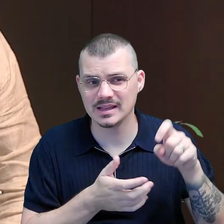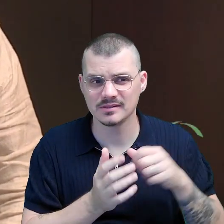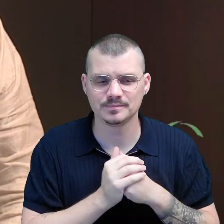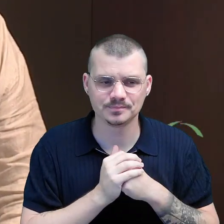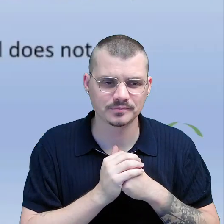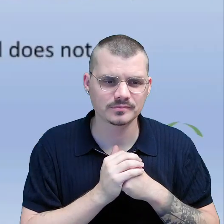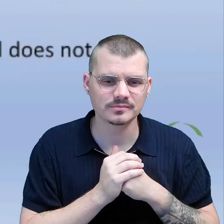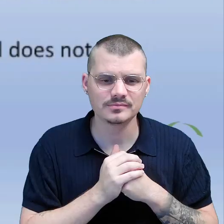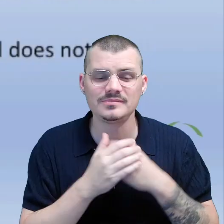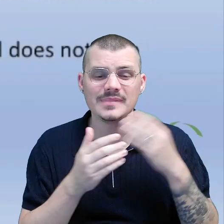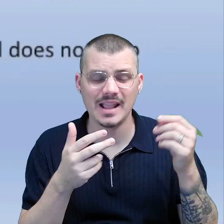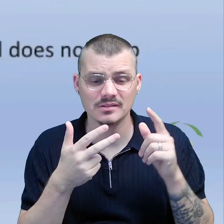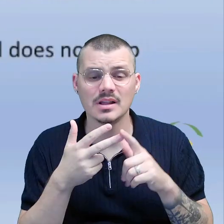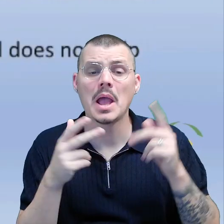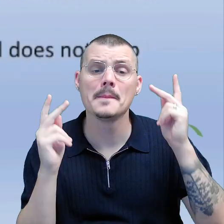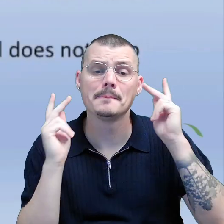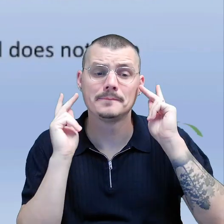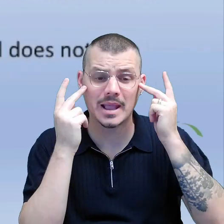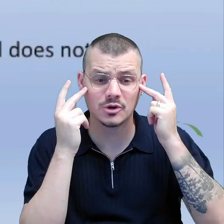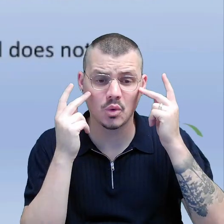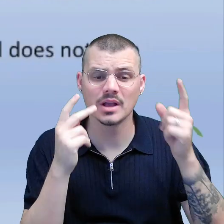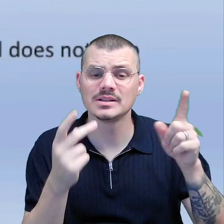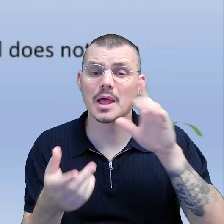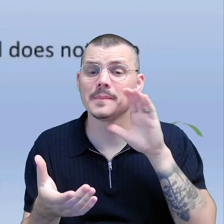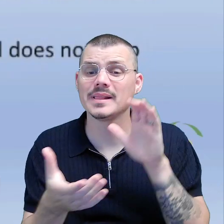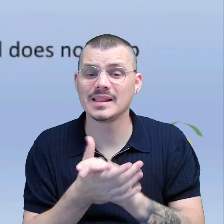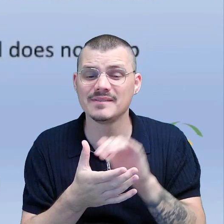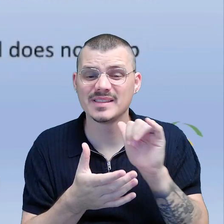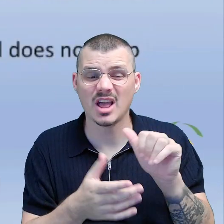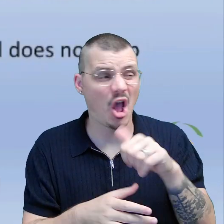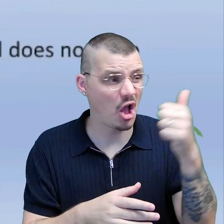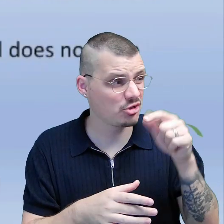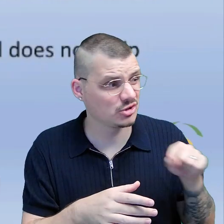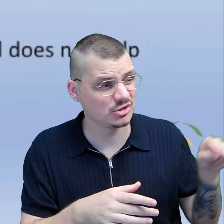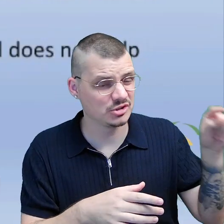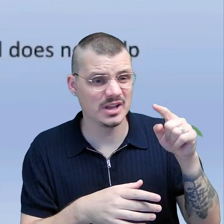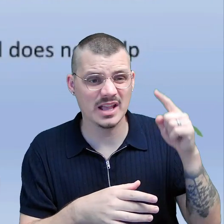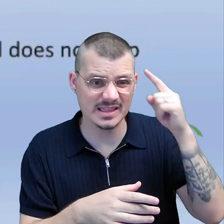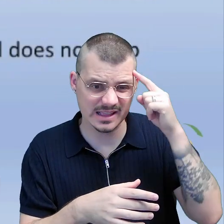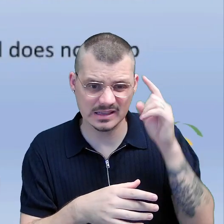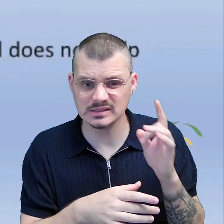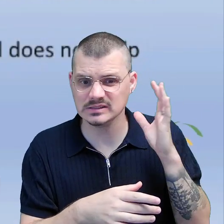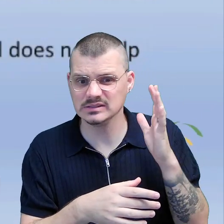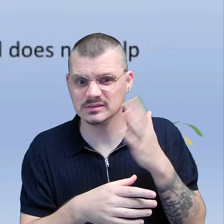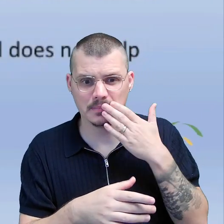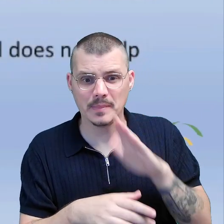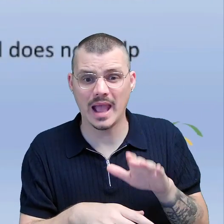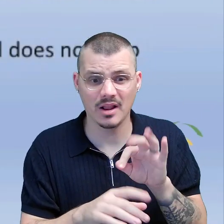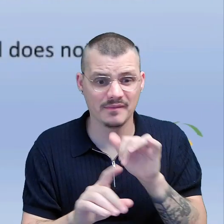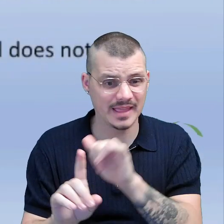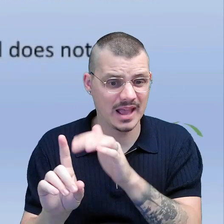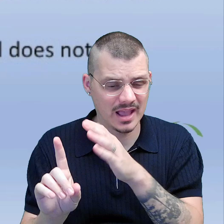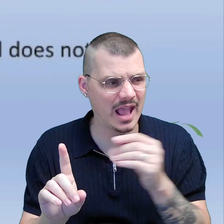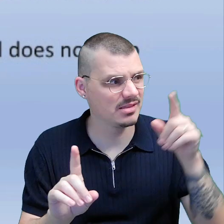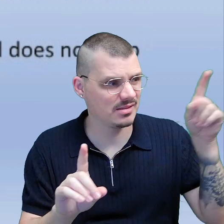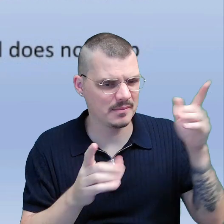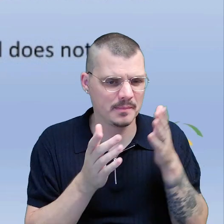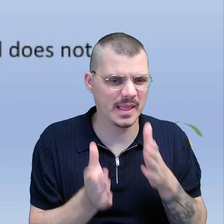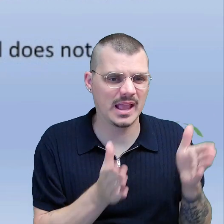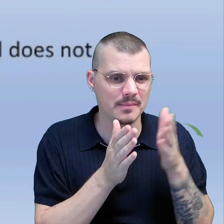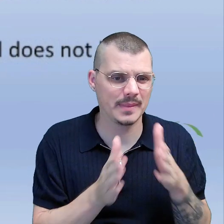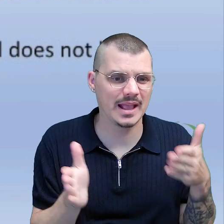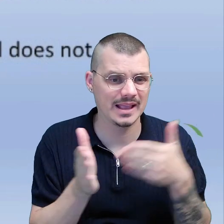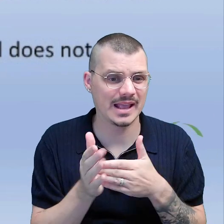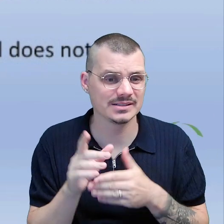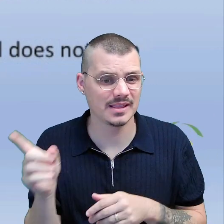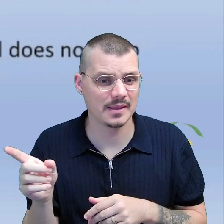need. And paranoia is the belief that others think ill of the person and are